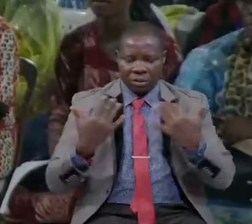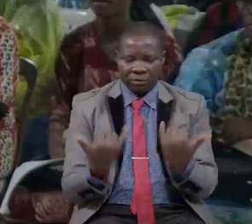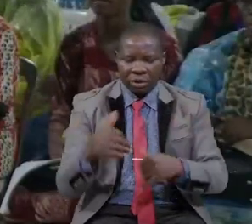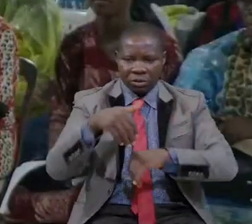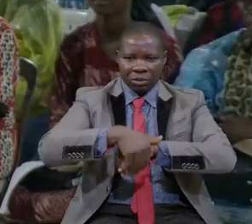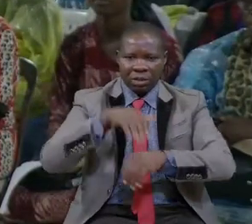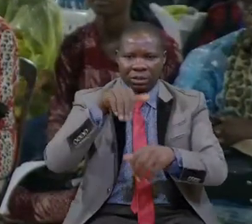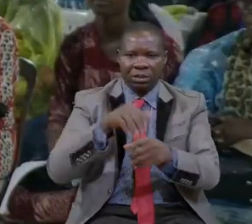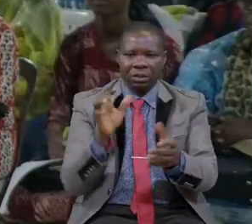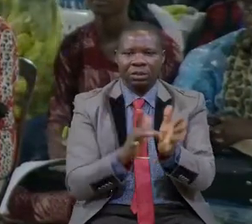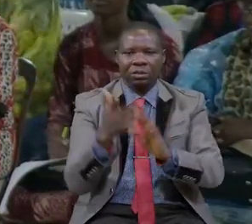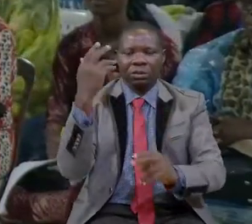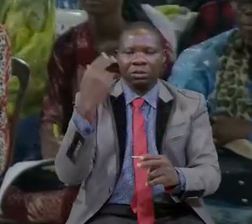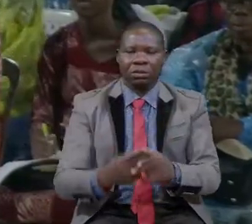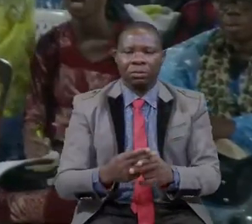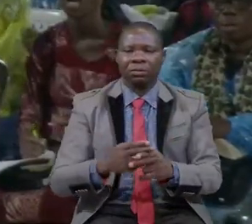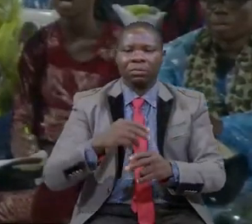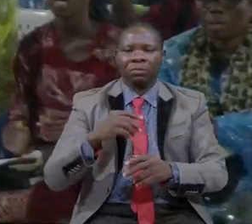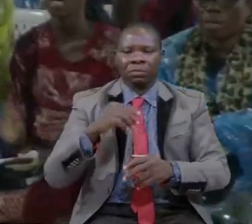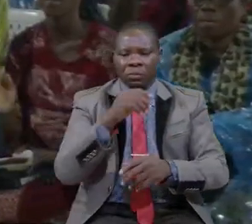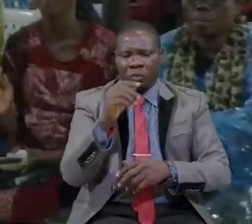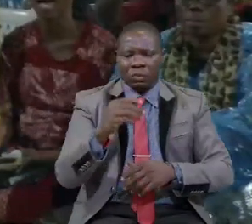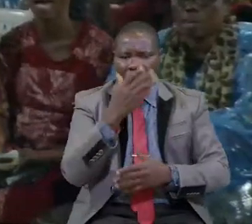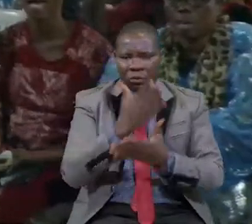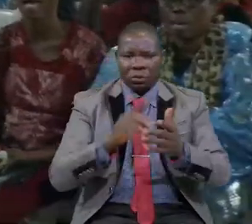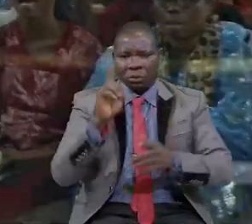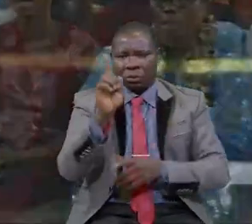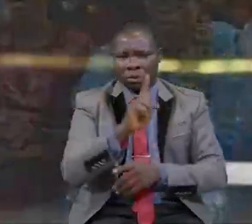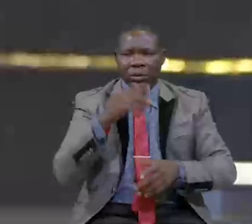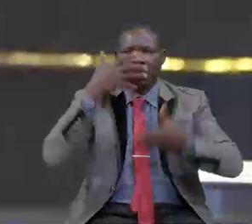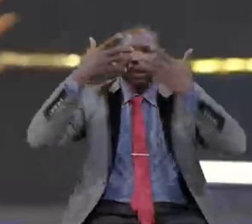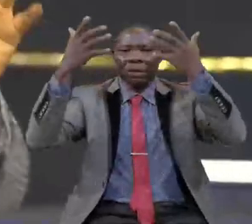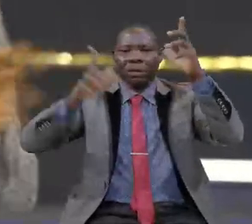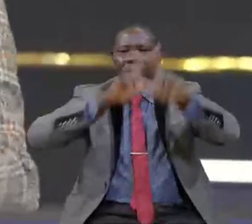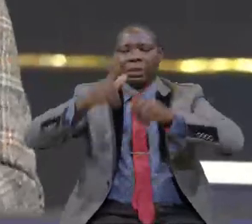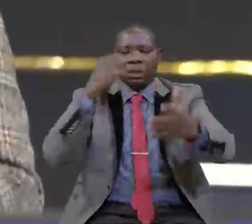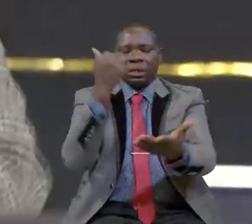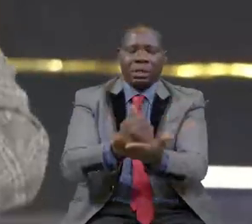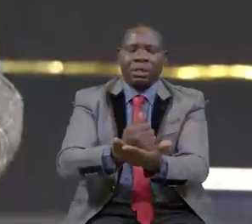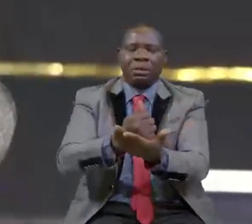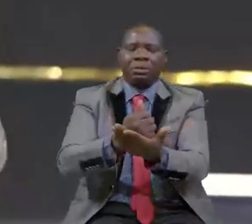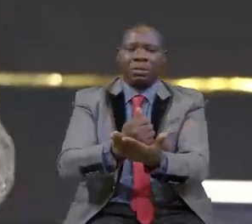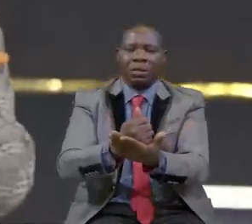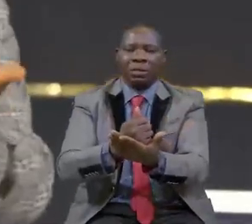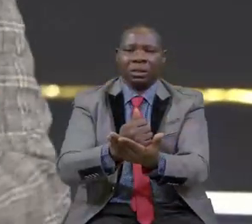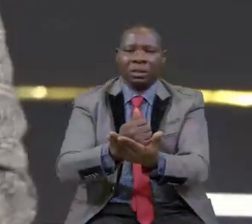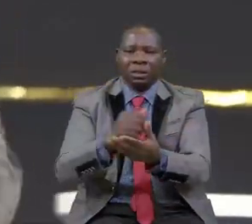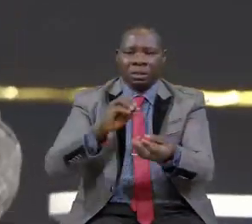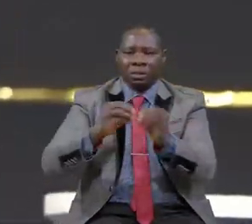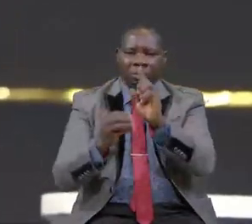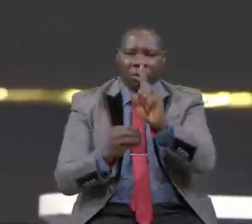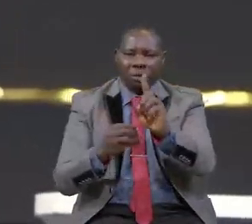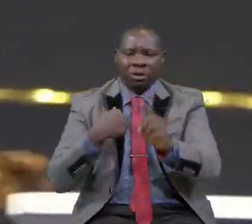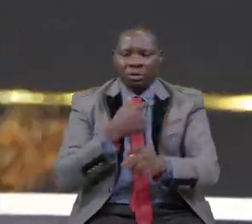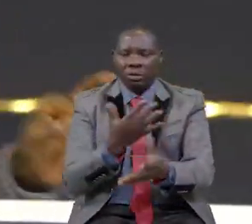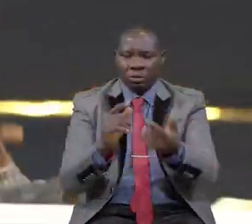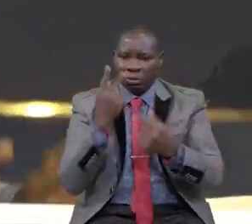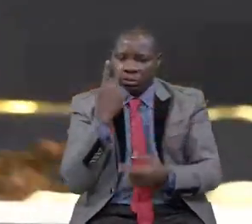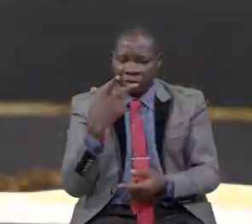Somebody say amen. Amen. Number one, we're looking at the greatness of